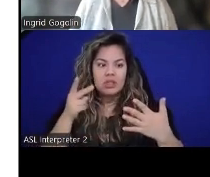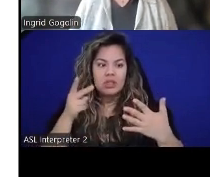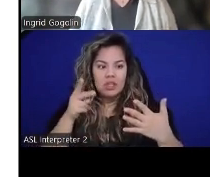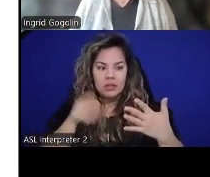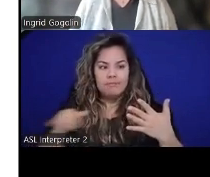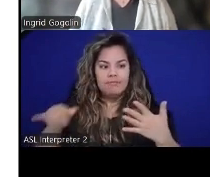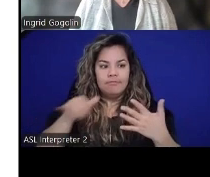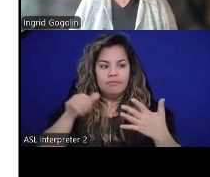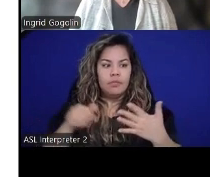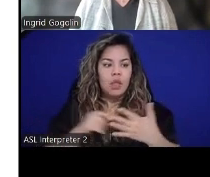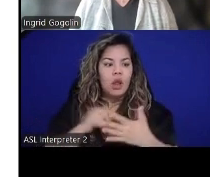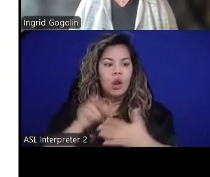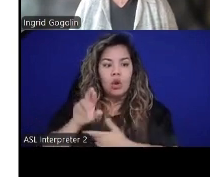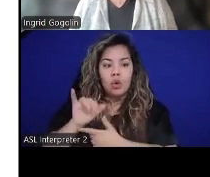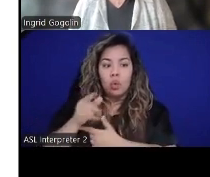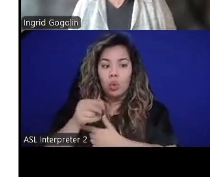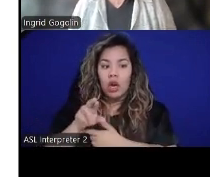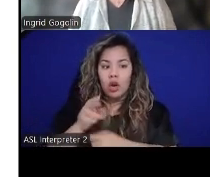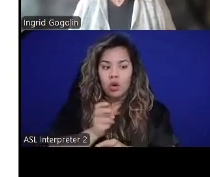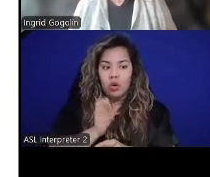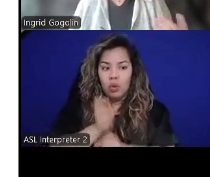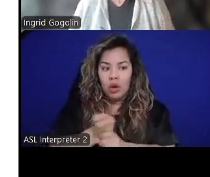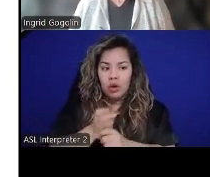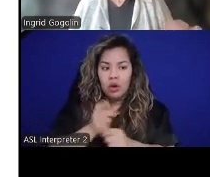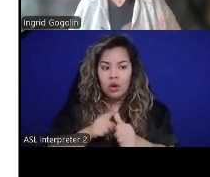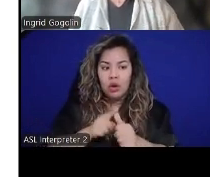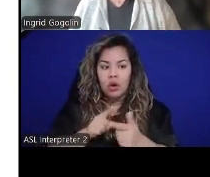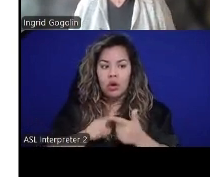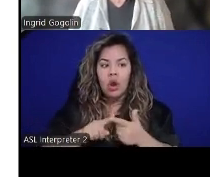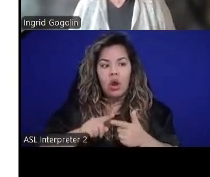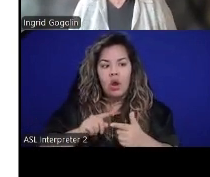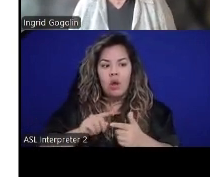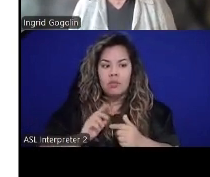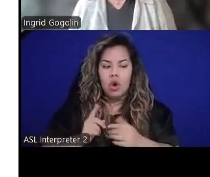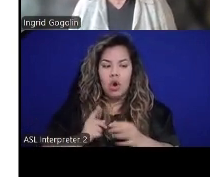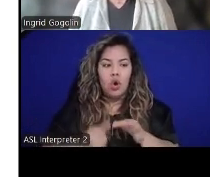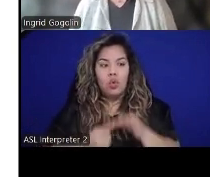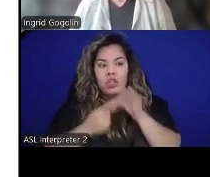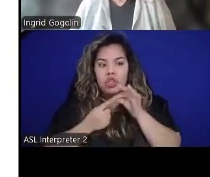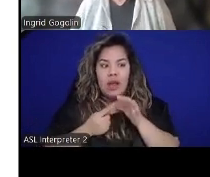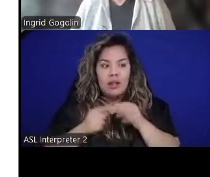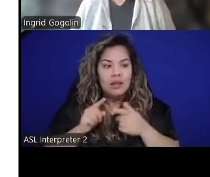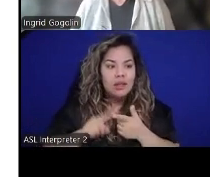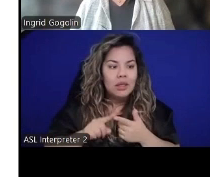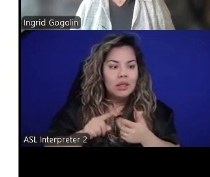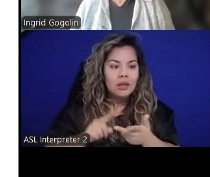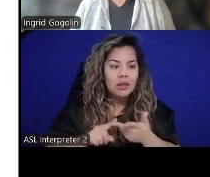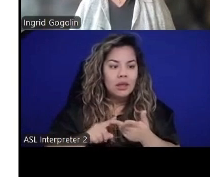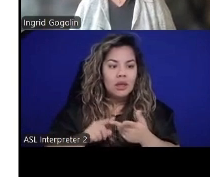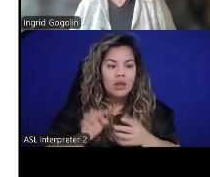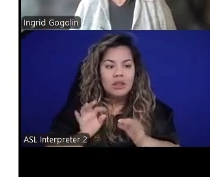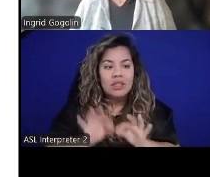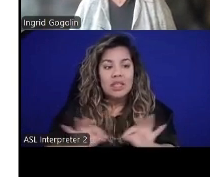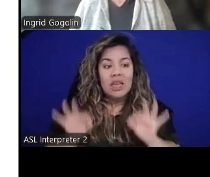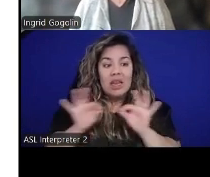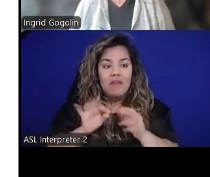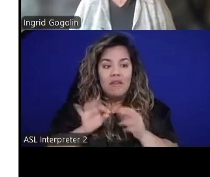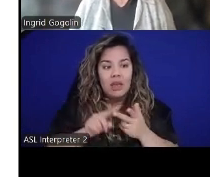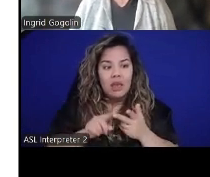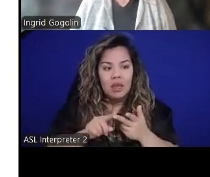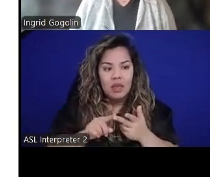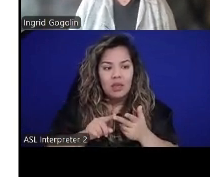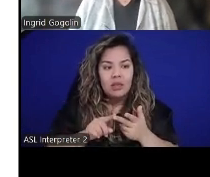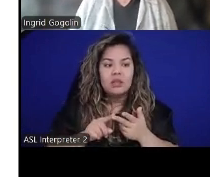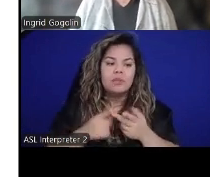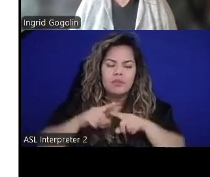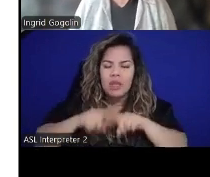rigor, originality, significance for other researchers, for policymakers, or for practice, depending on the type of